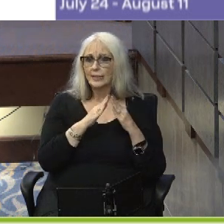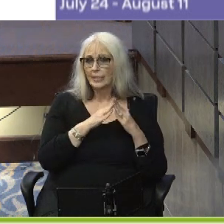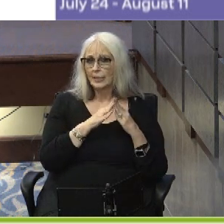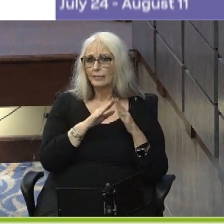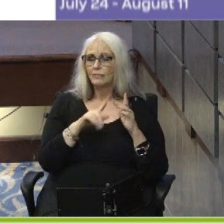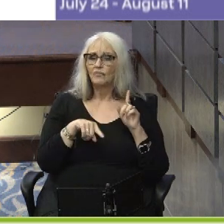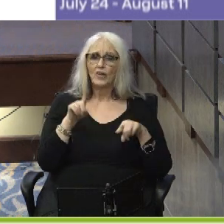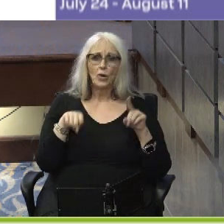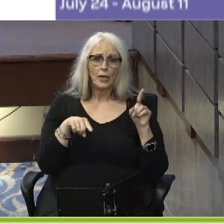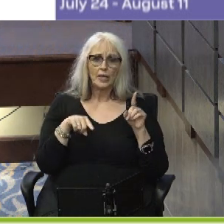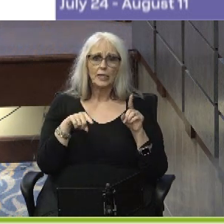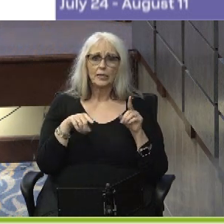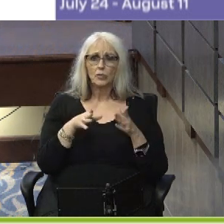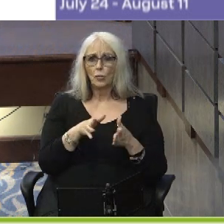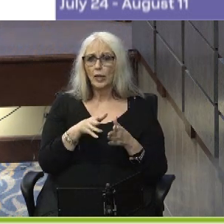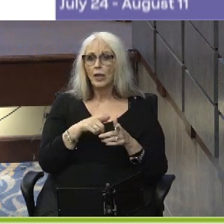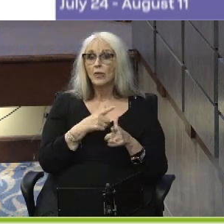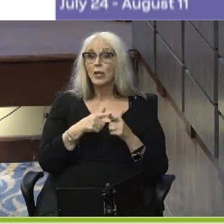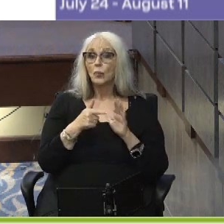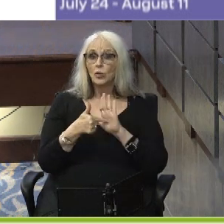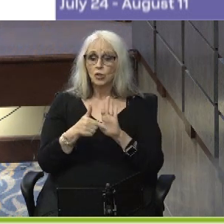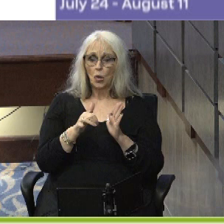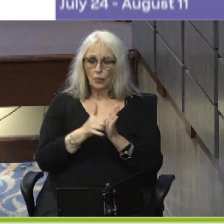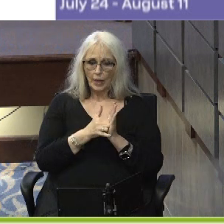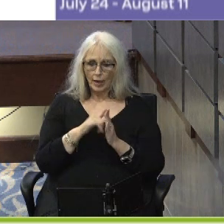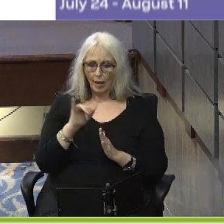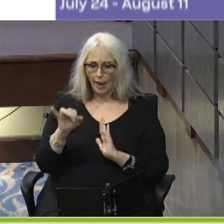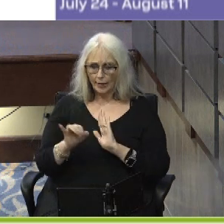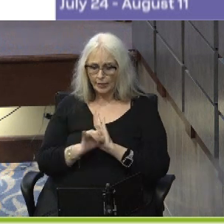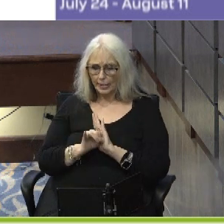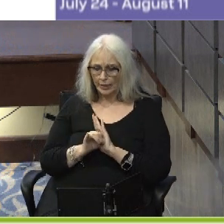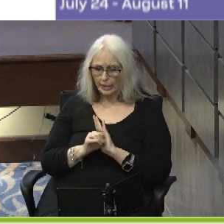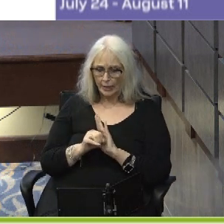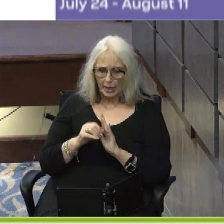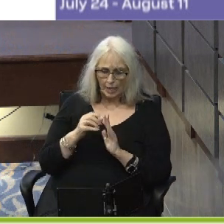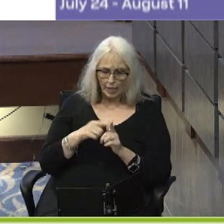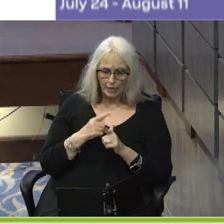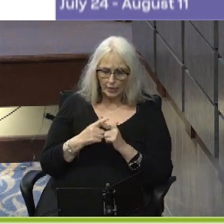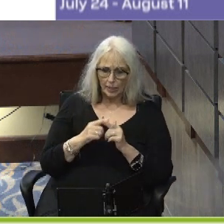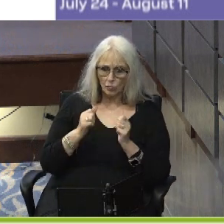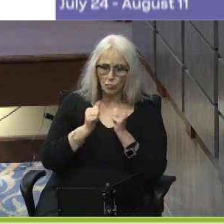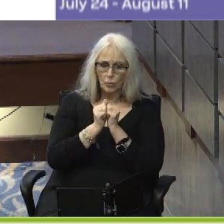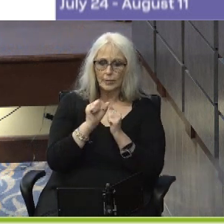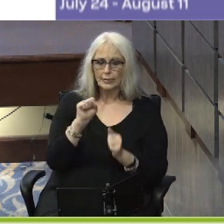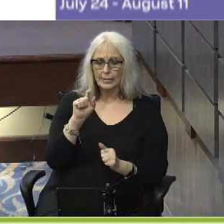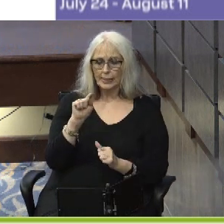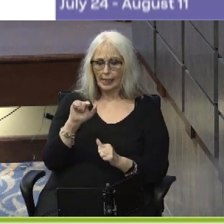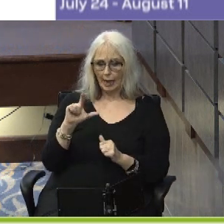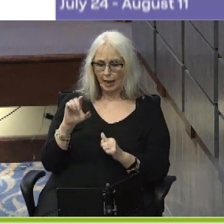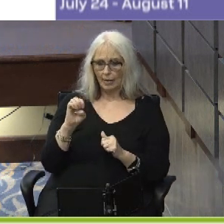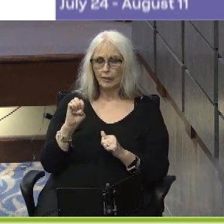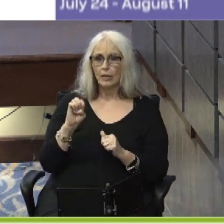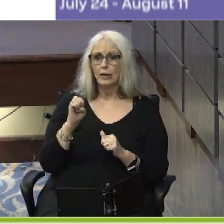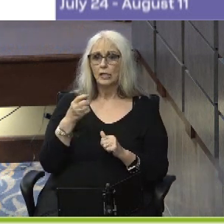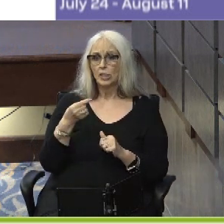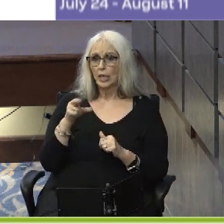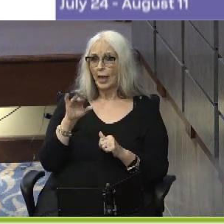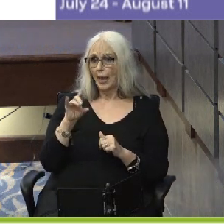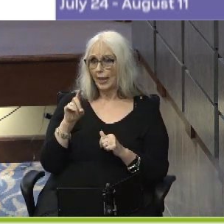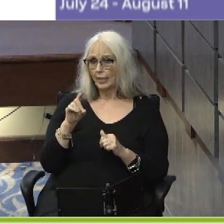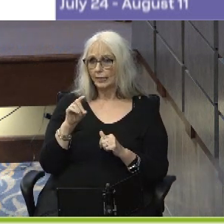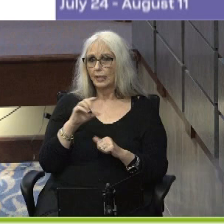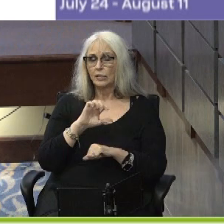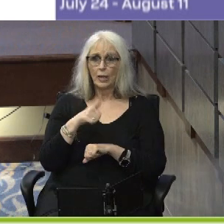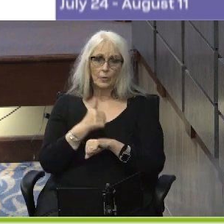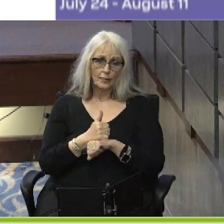ways. And then we roll that out through the identity, and then ultimately provide you with a style guide and an implementation strategy that can